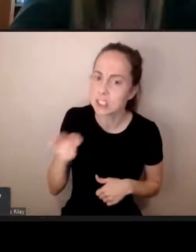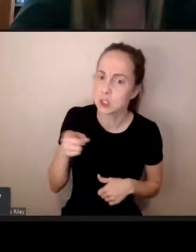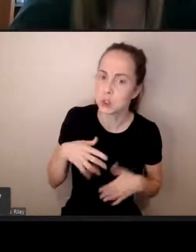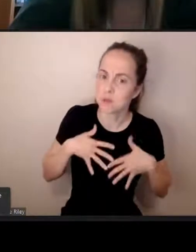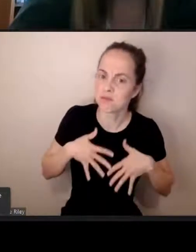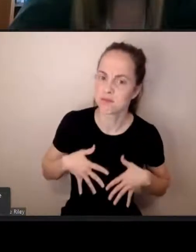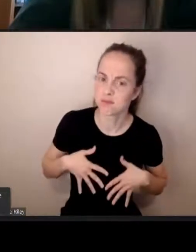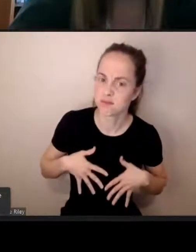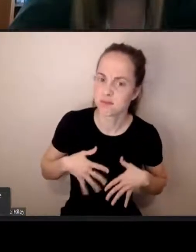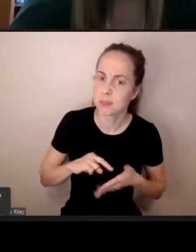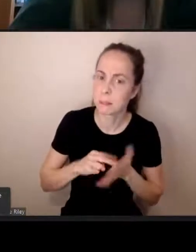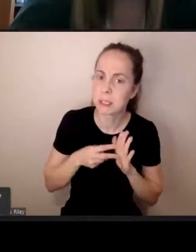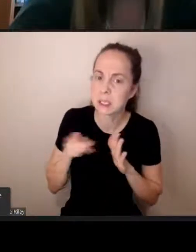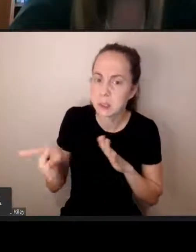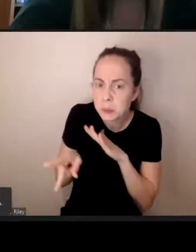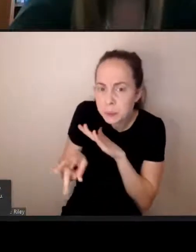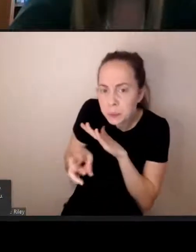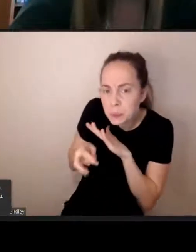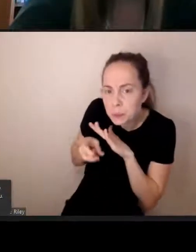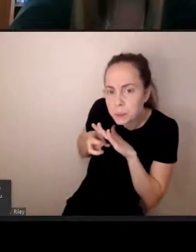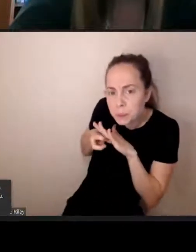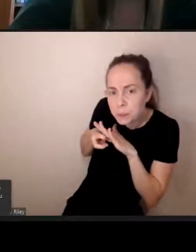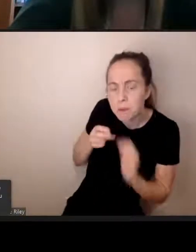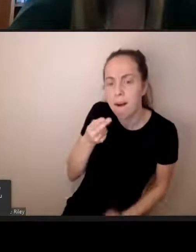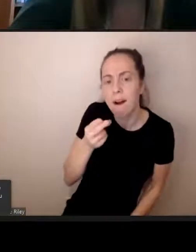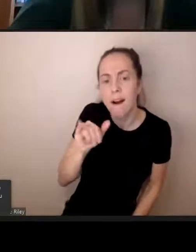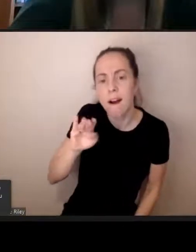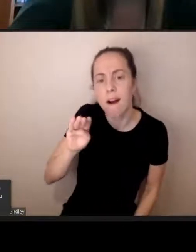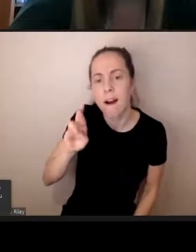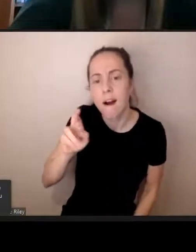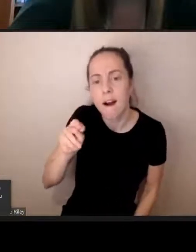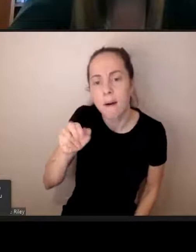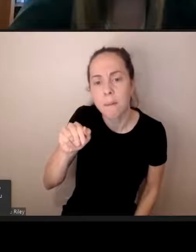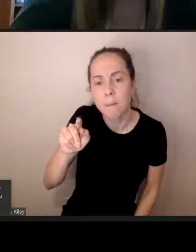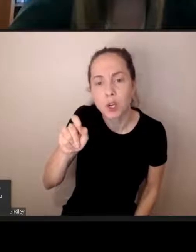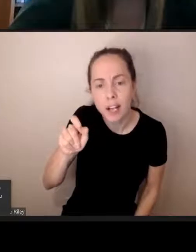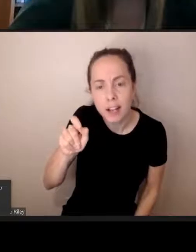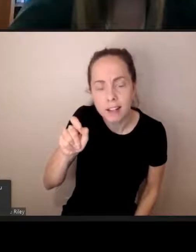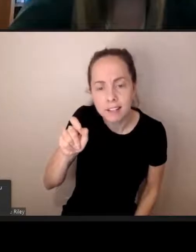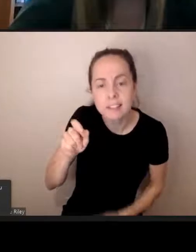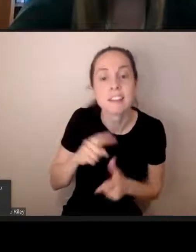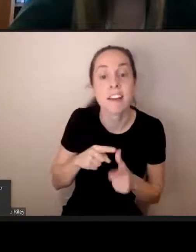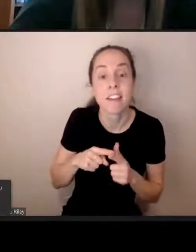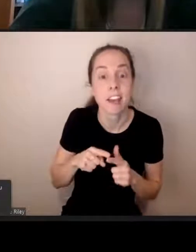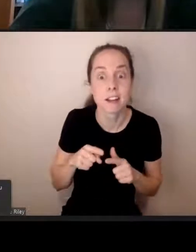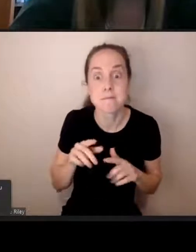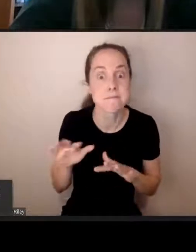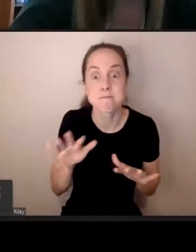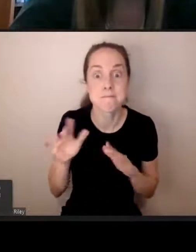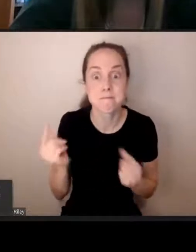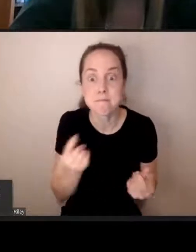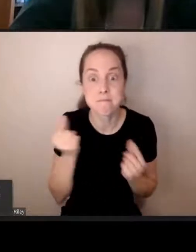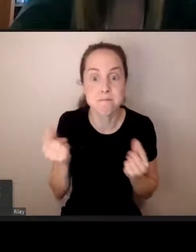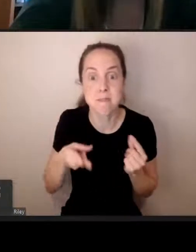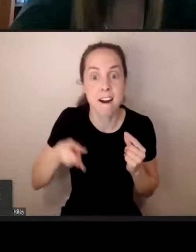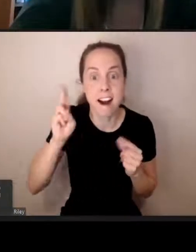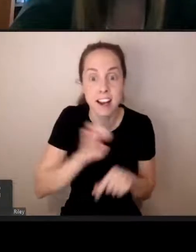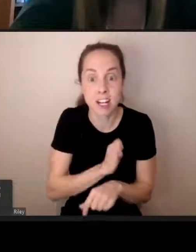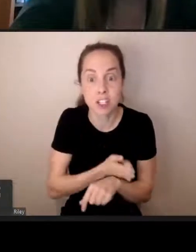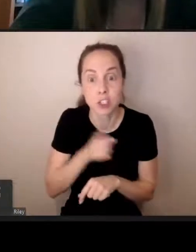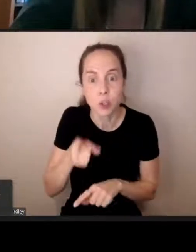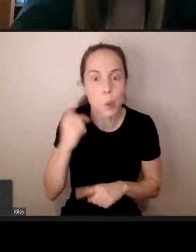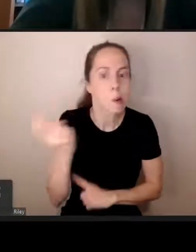you're hibernating. And when you have your high energy, you're kind of running around hunting for fish or whatever."